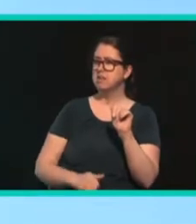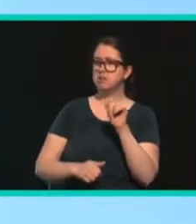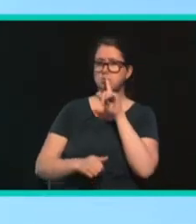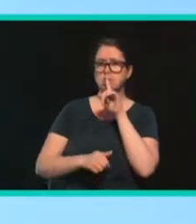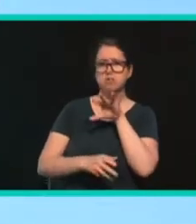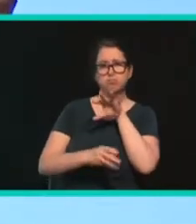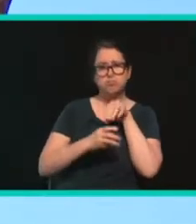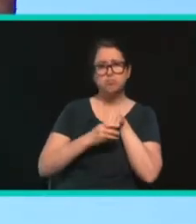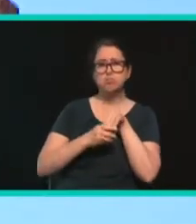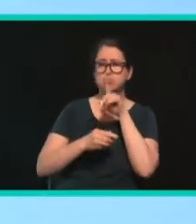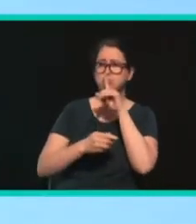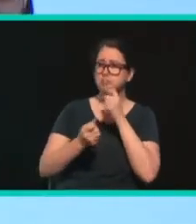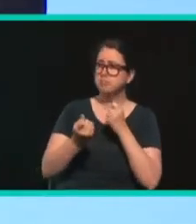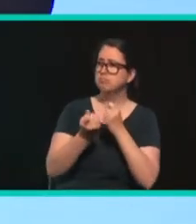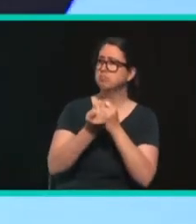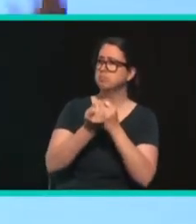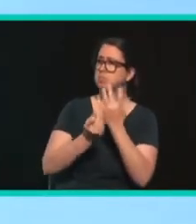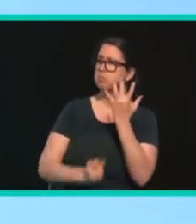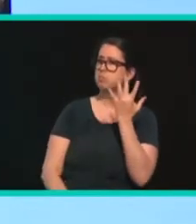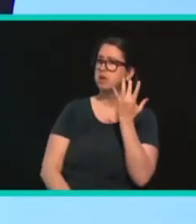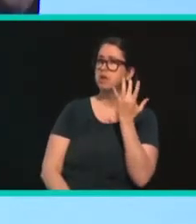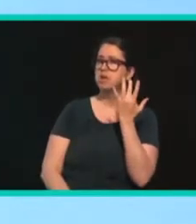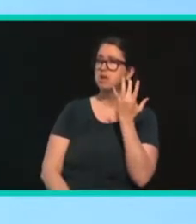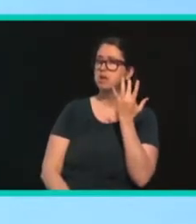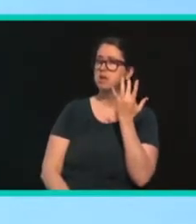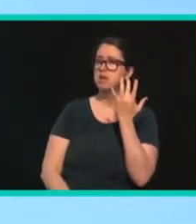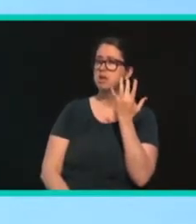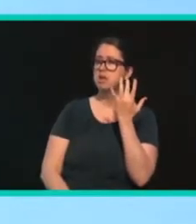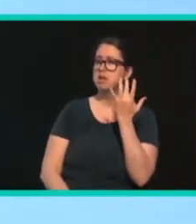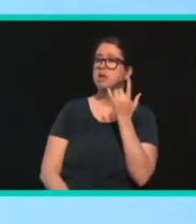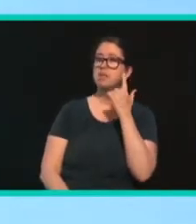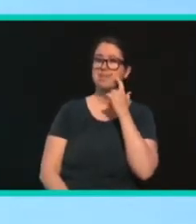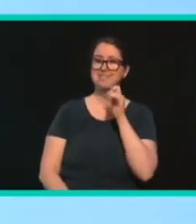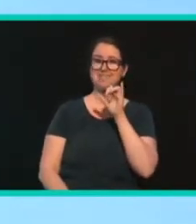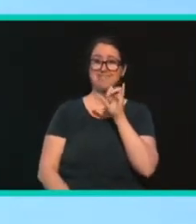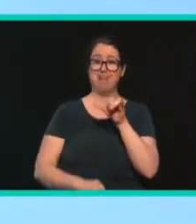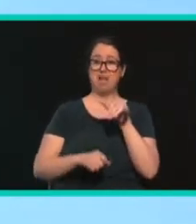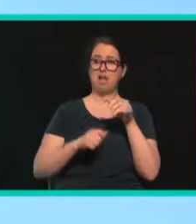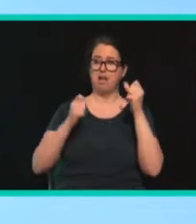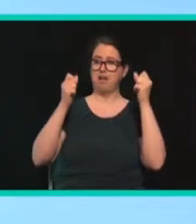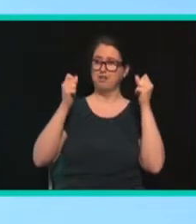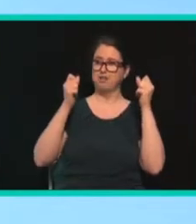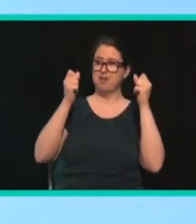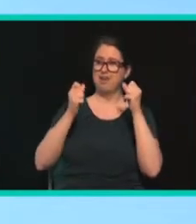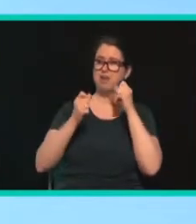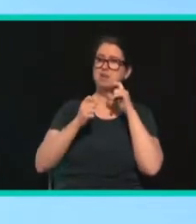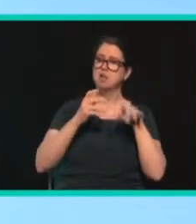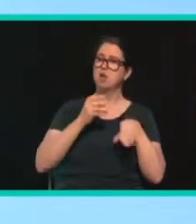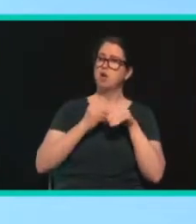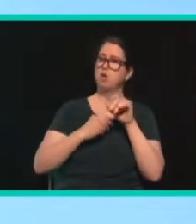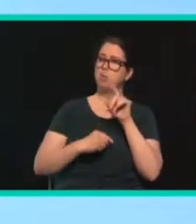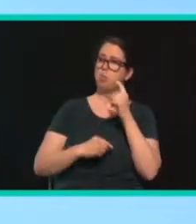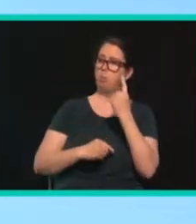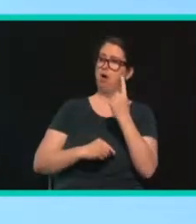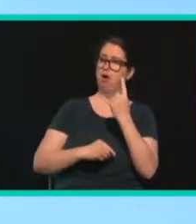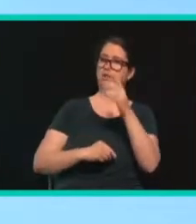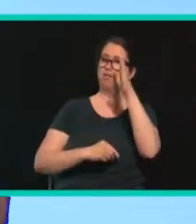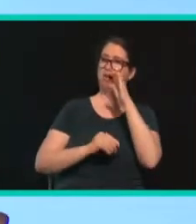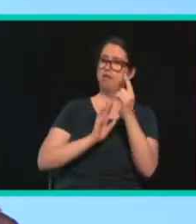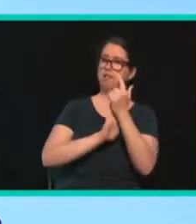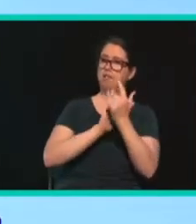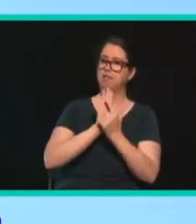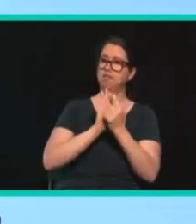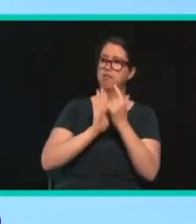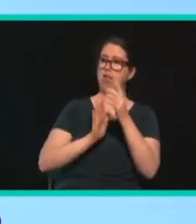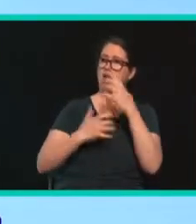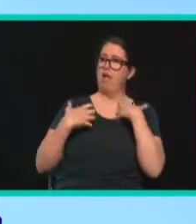involved and committed to this? Because it's one of the 8 health laws that God has given us. Not only that, Seventh-day Adventists